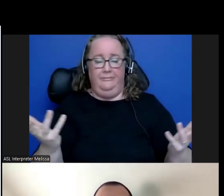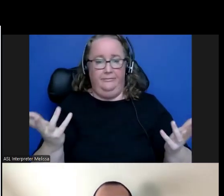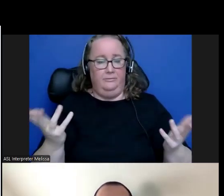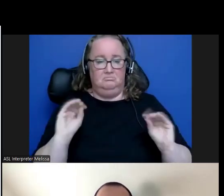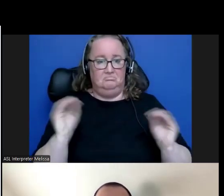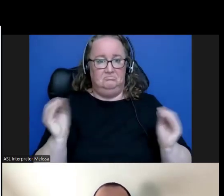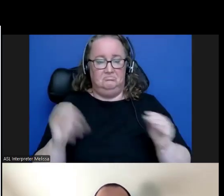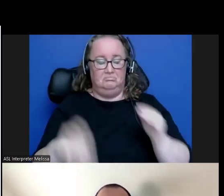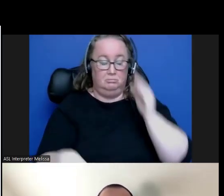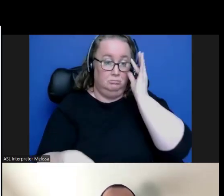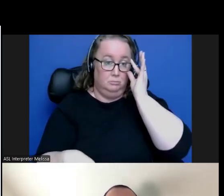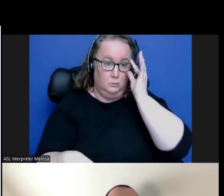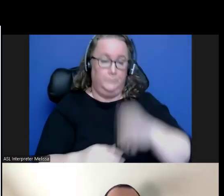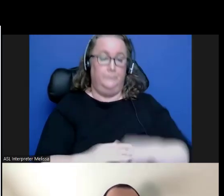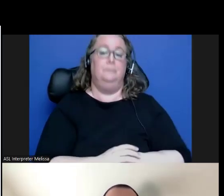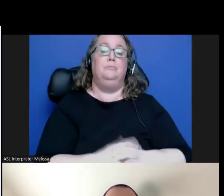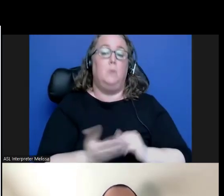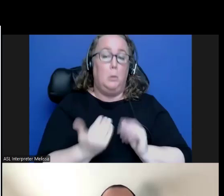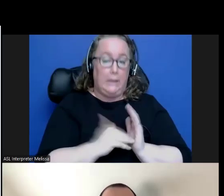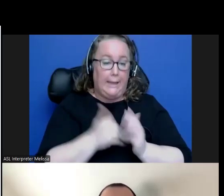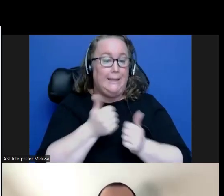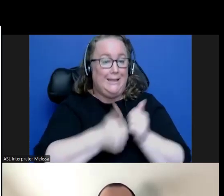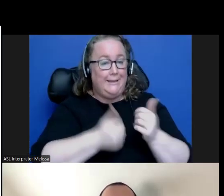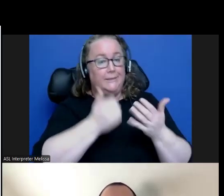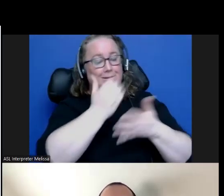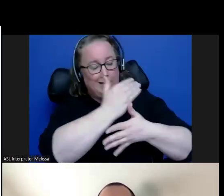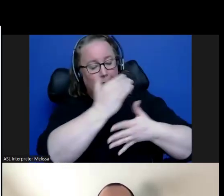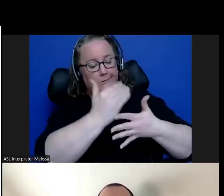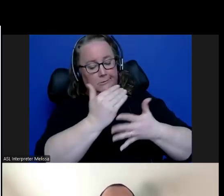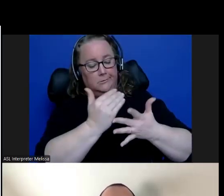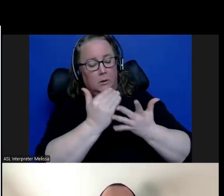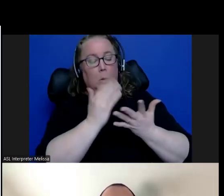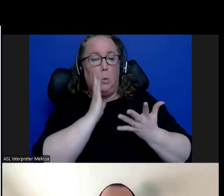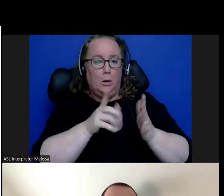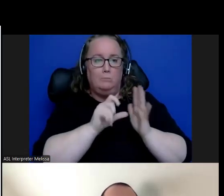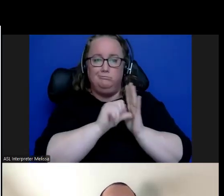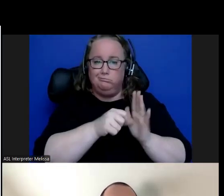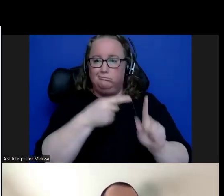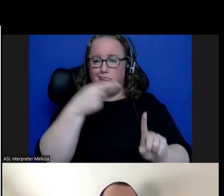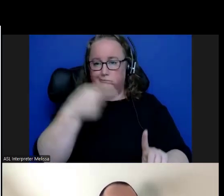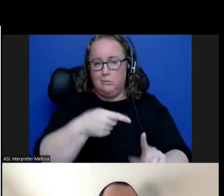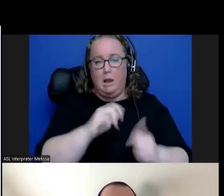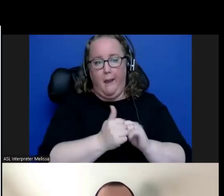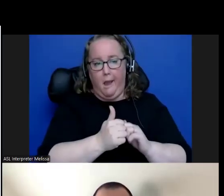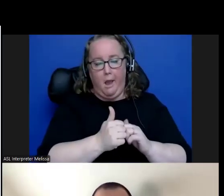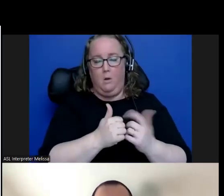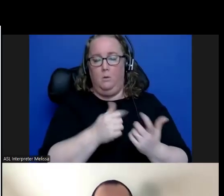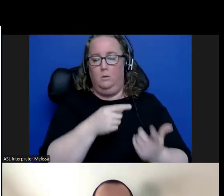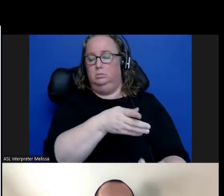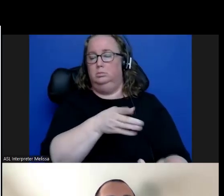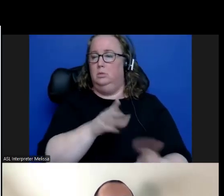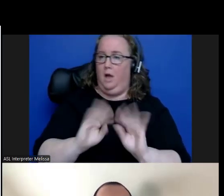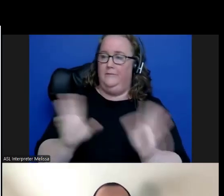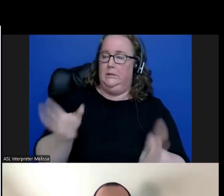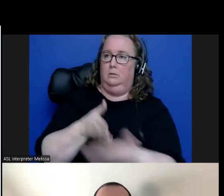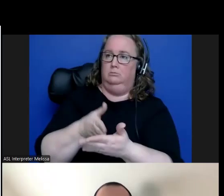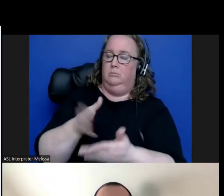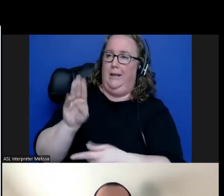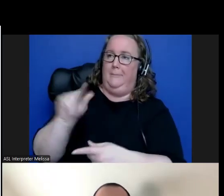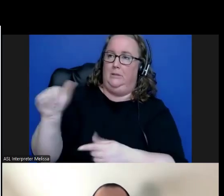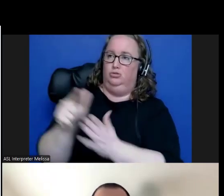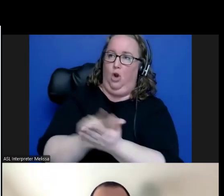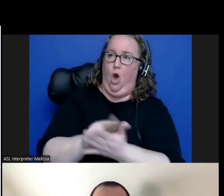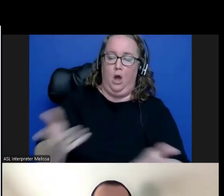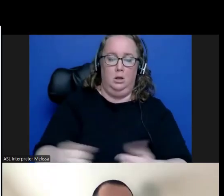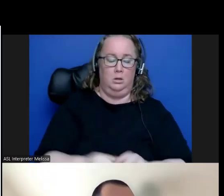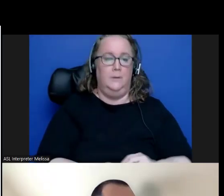basically. So with each section, we'll point out basically the ways in which it flies in the face of the state law,